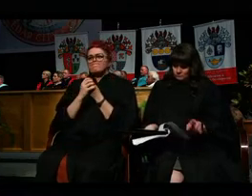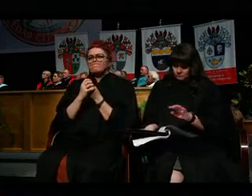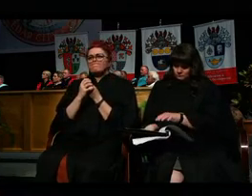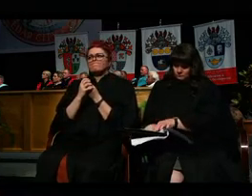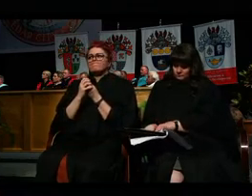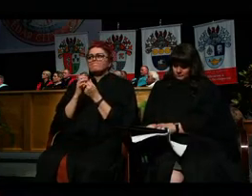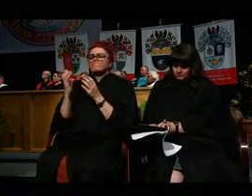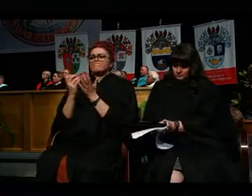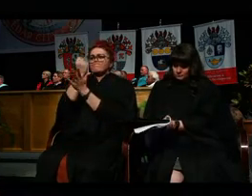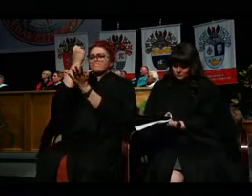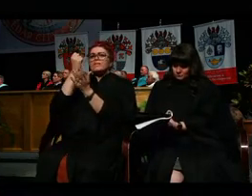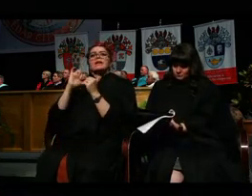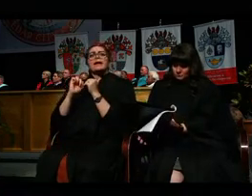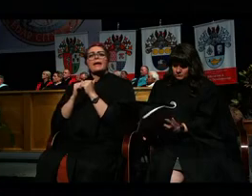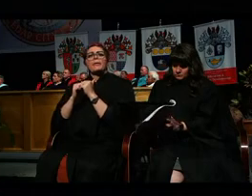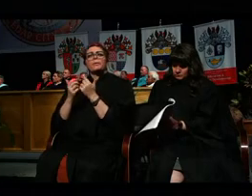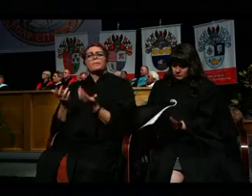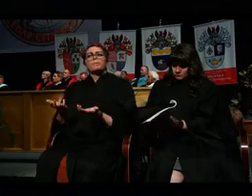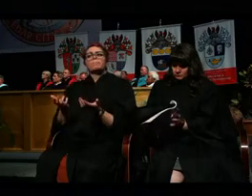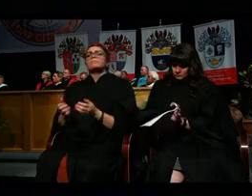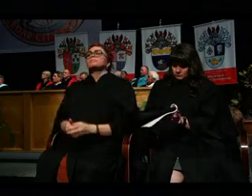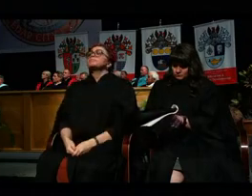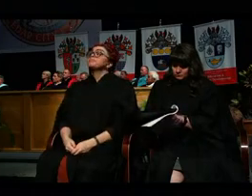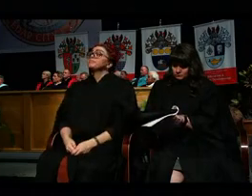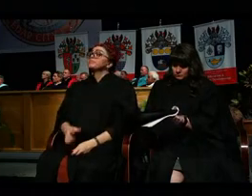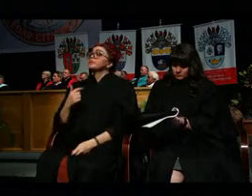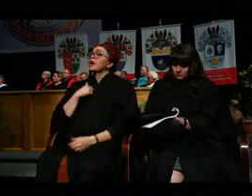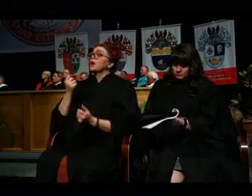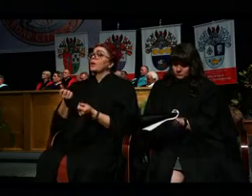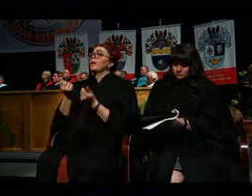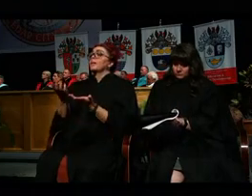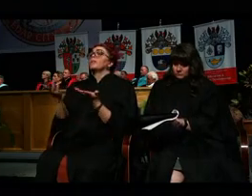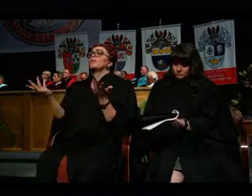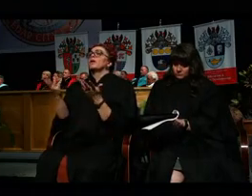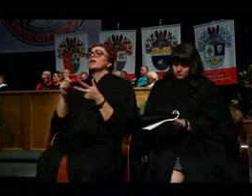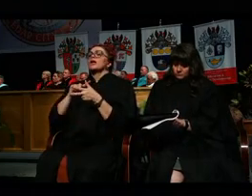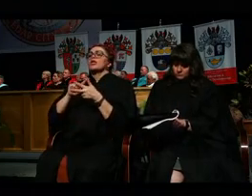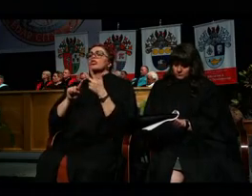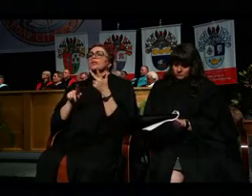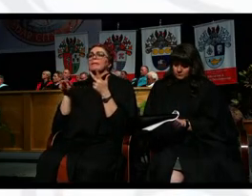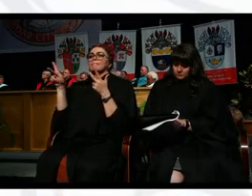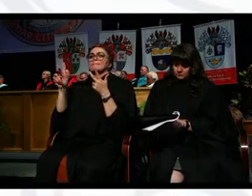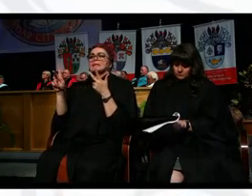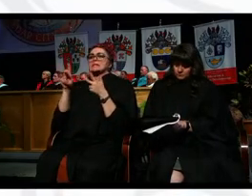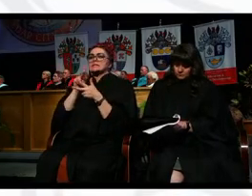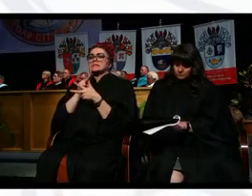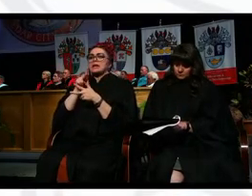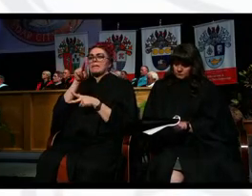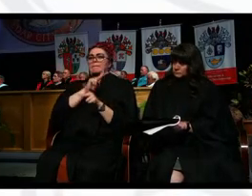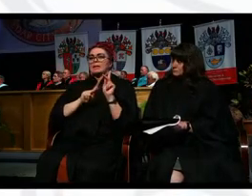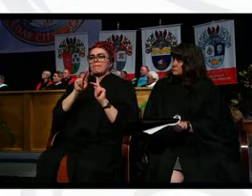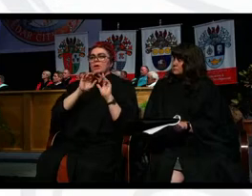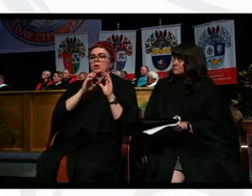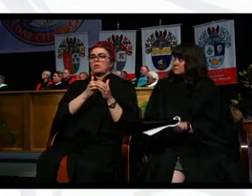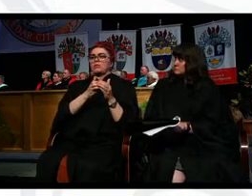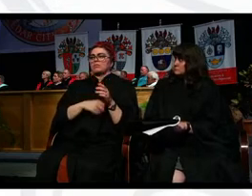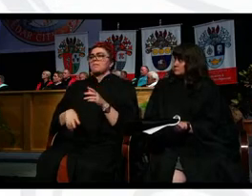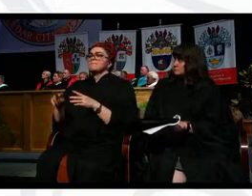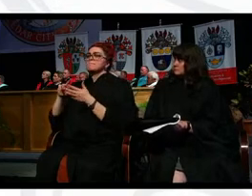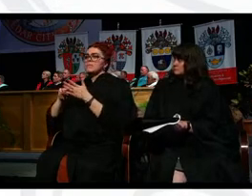destiny of SUU in years to come? I suggest focusing on three P's: people,